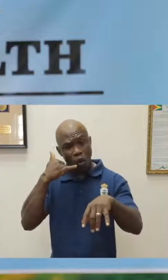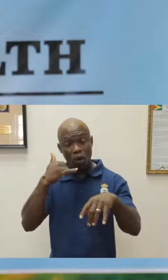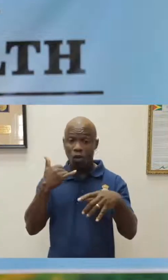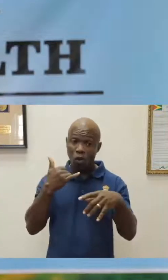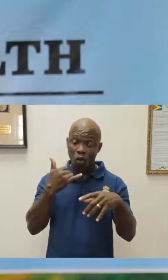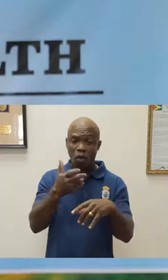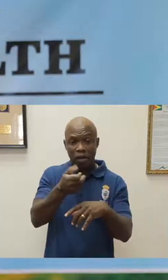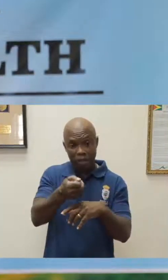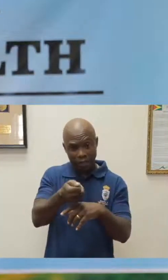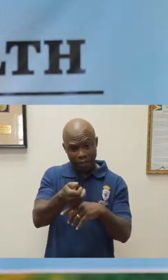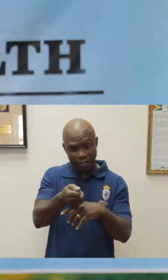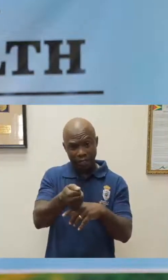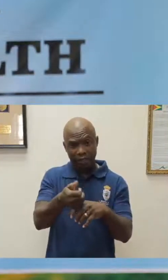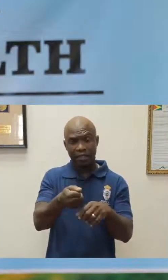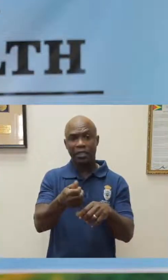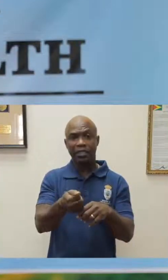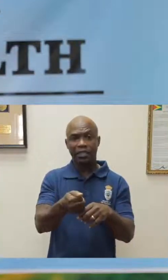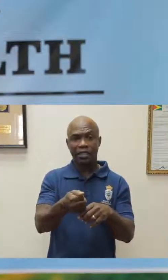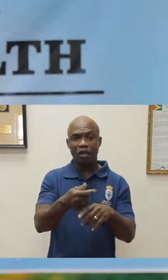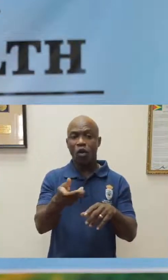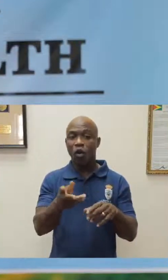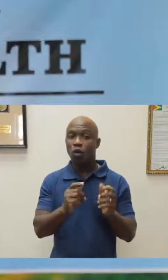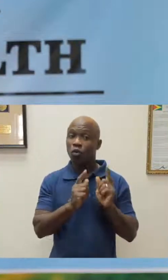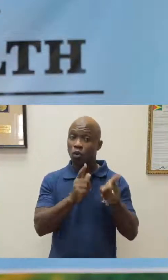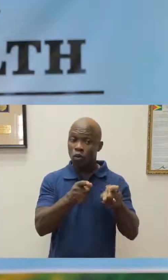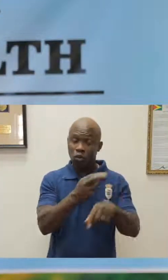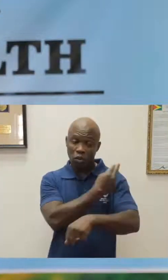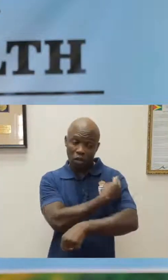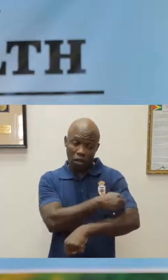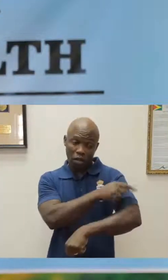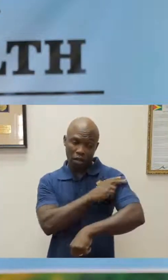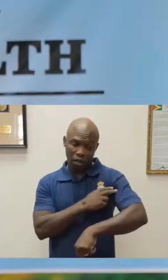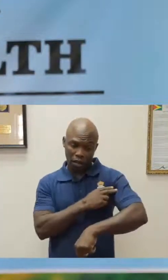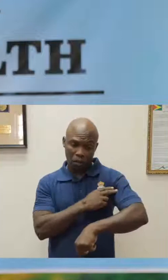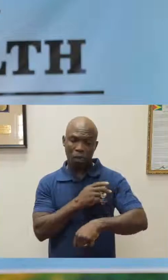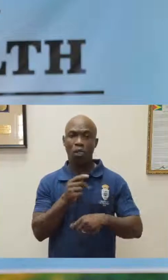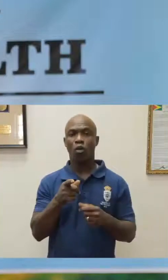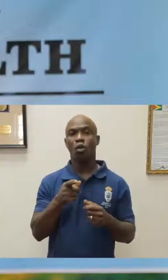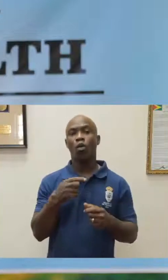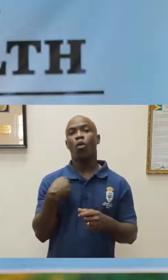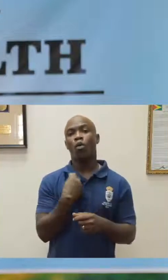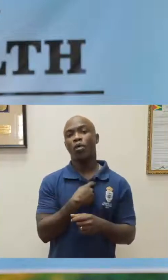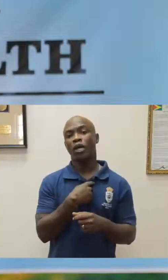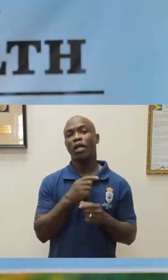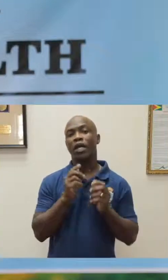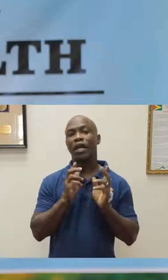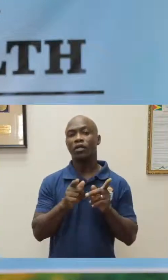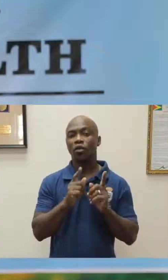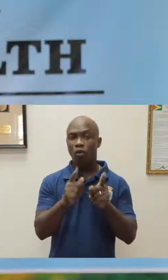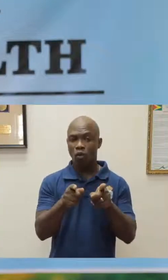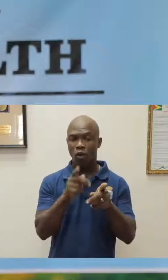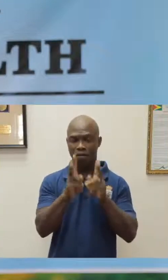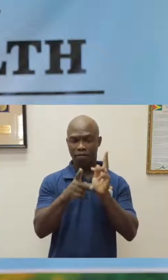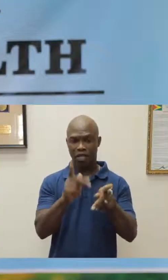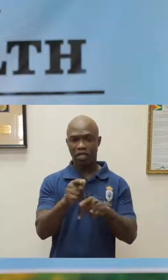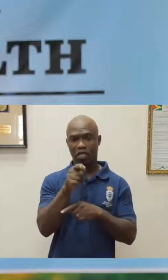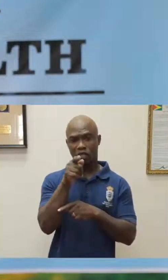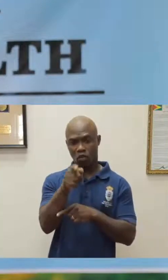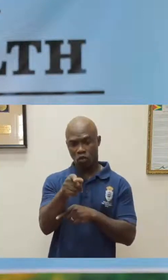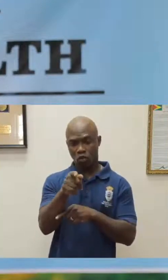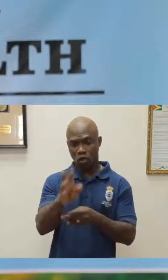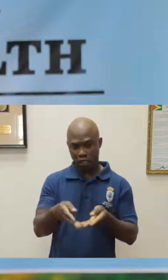can, or the closest health facility, so that we can visit you and provide the